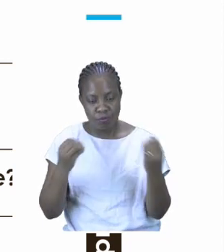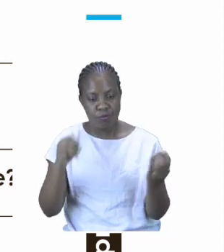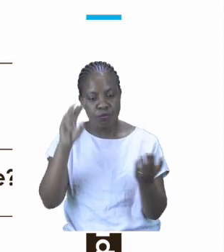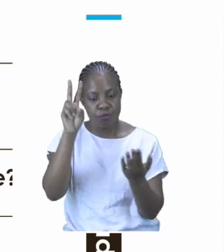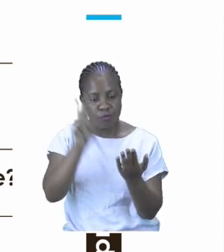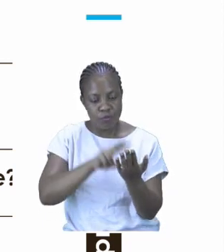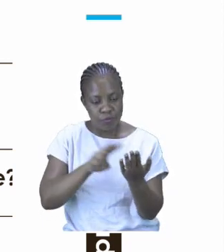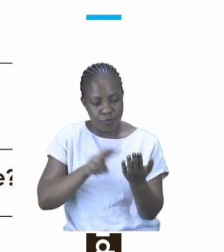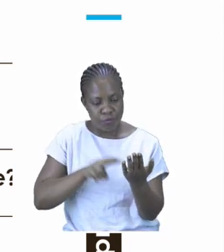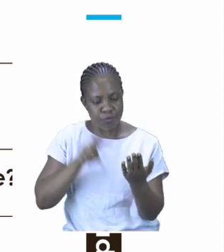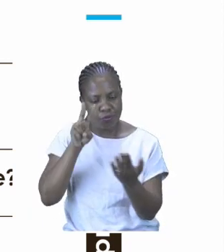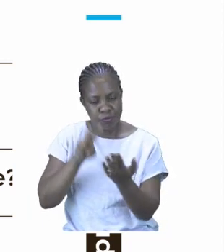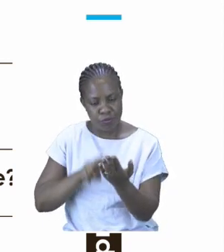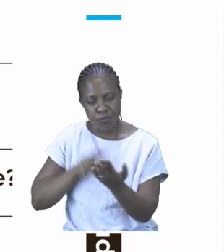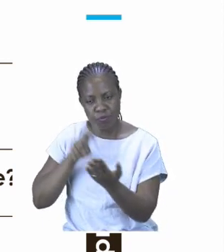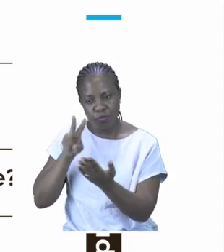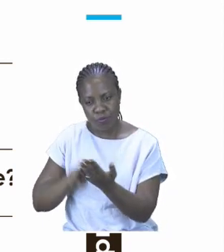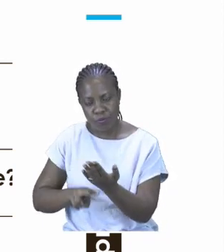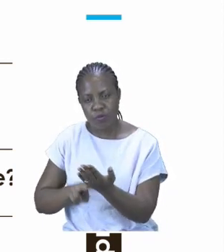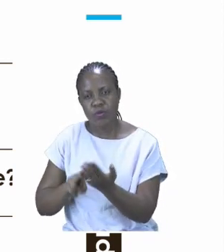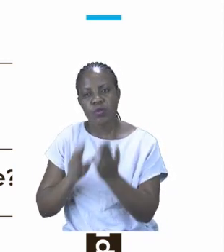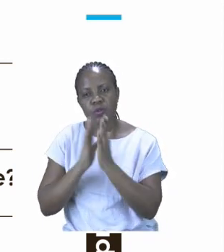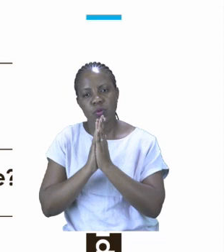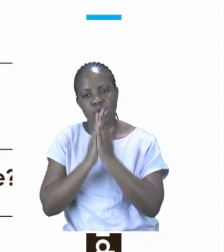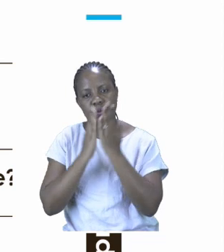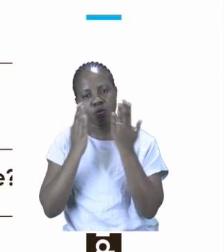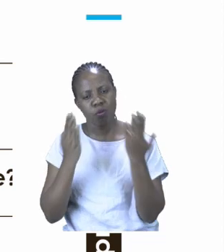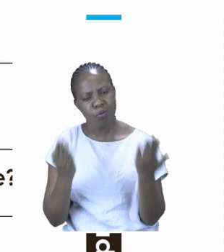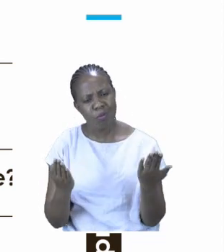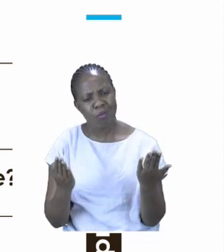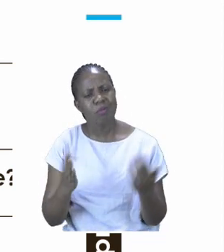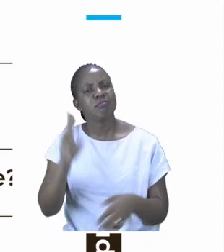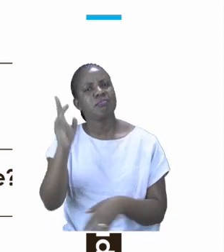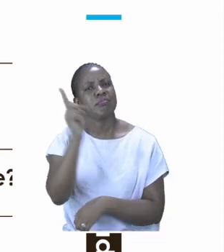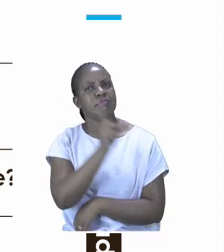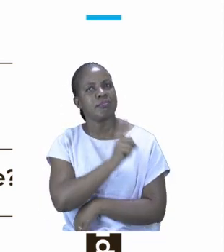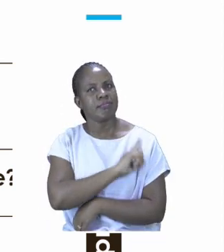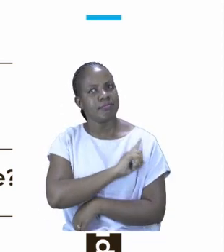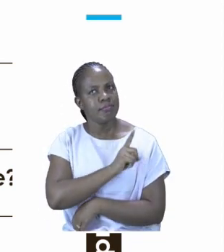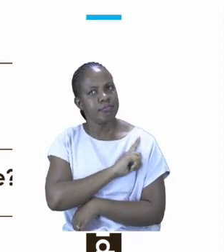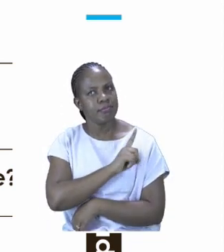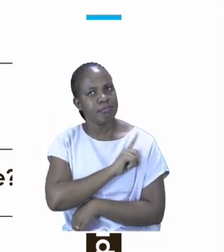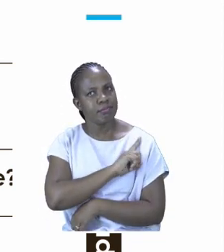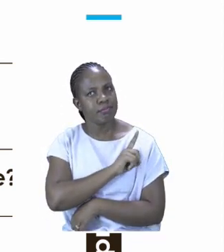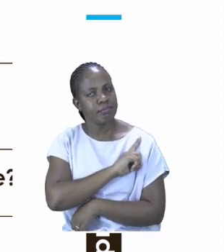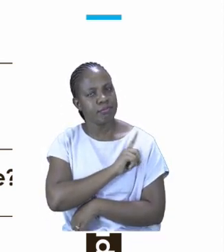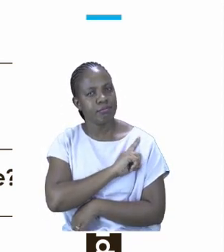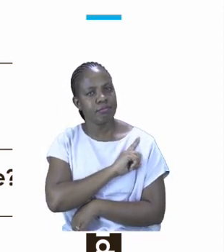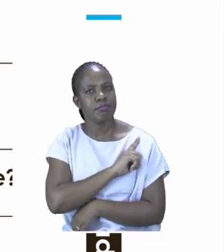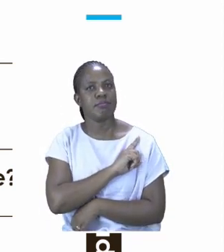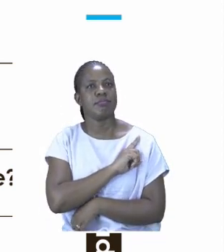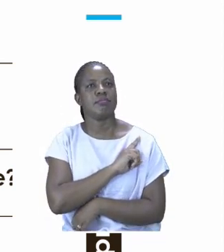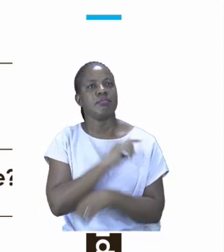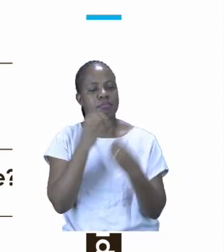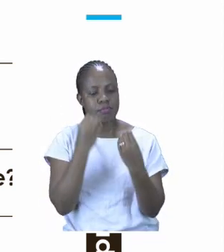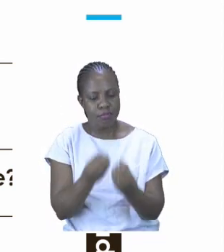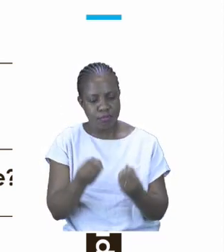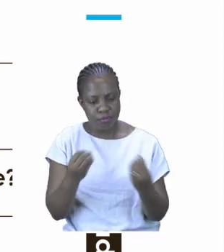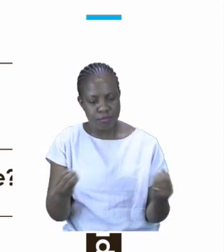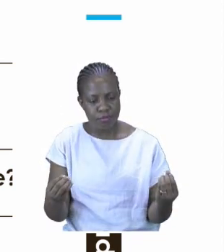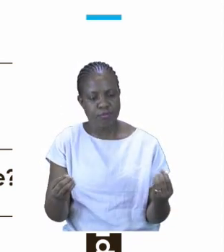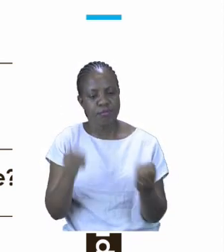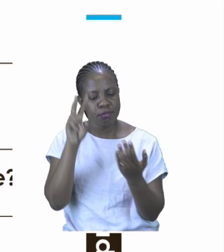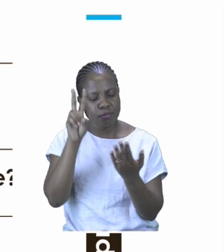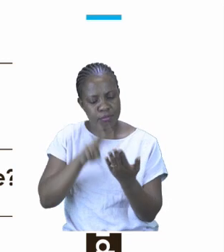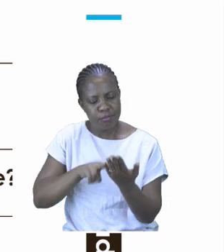children read books? Why must the children read books? And